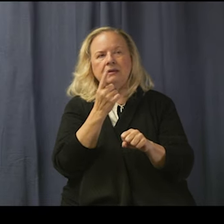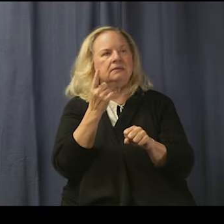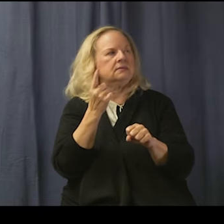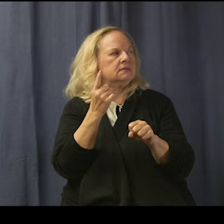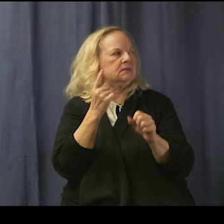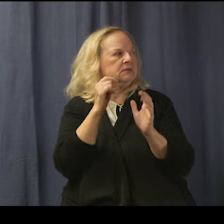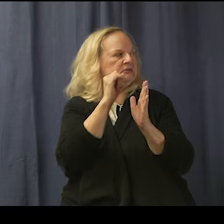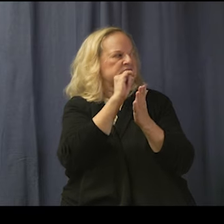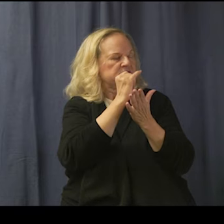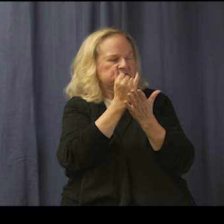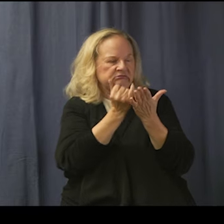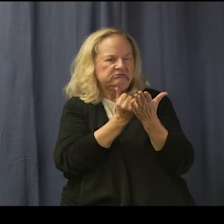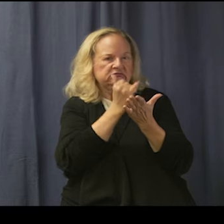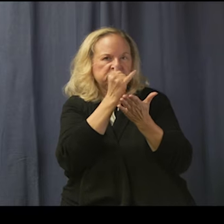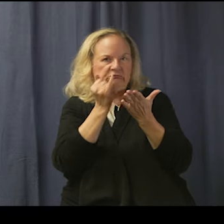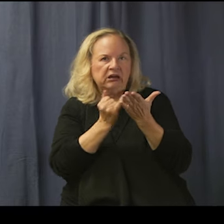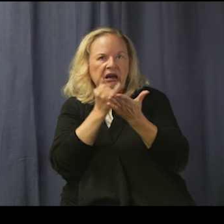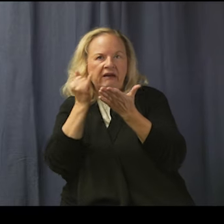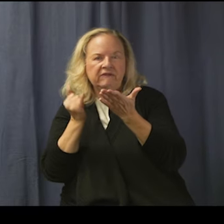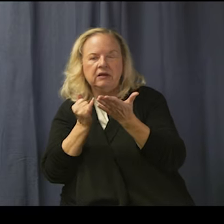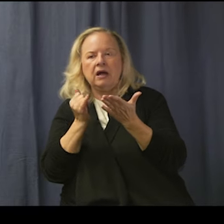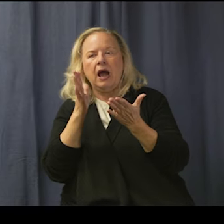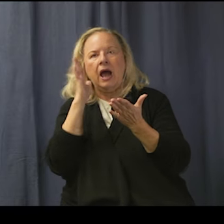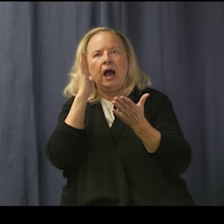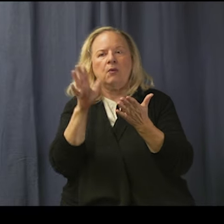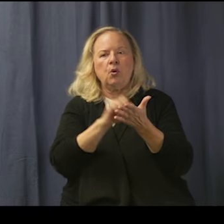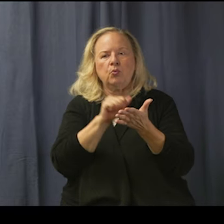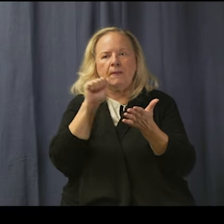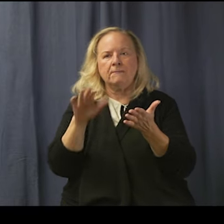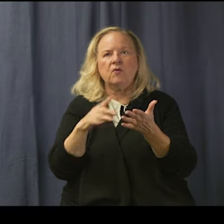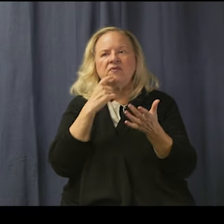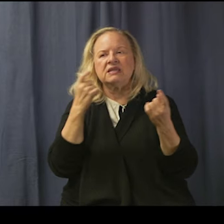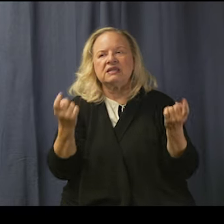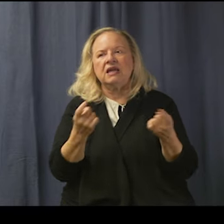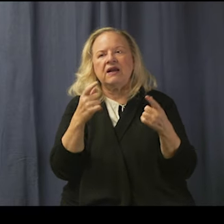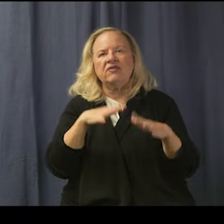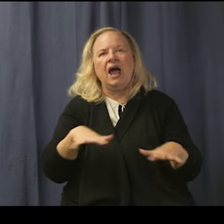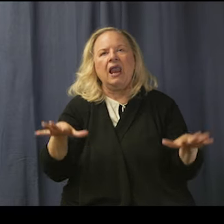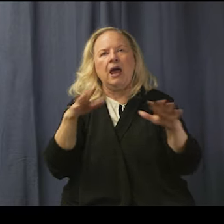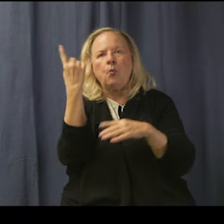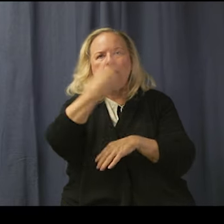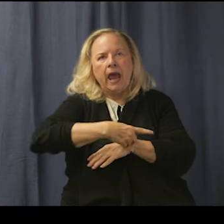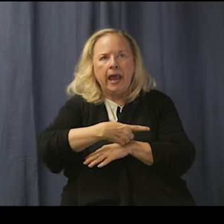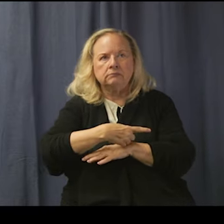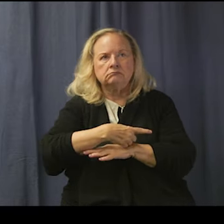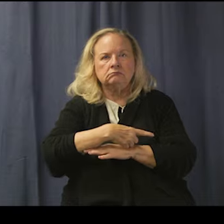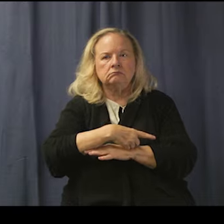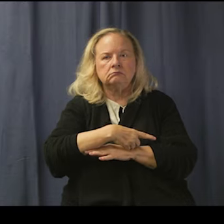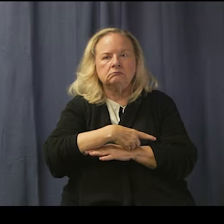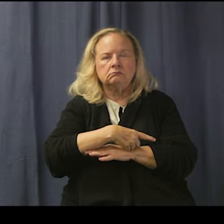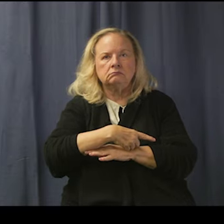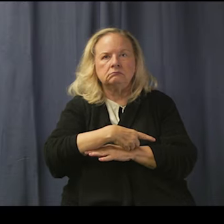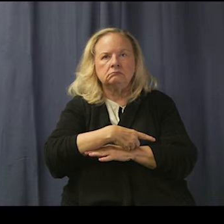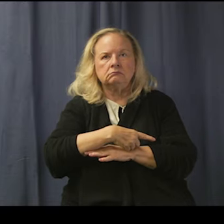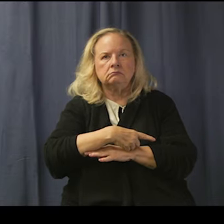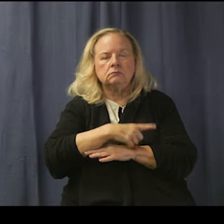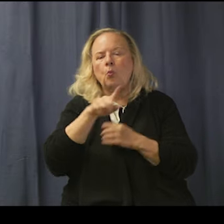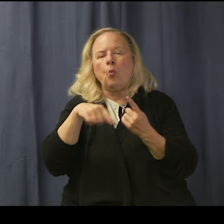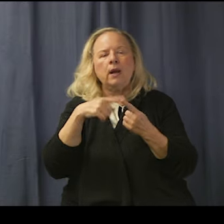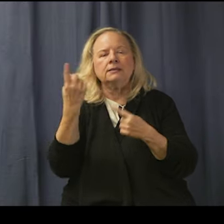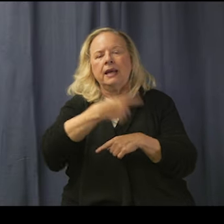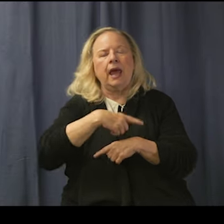the graving thereof, says the Lord of hosts. And look at this. I will remove the iniquity of that land in one day. When is